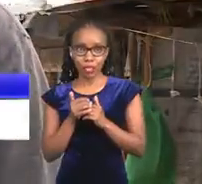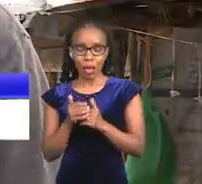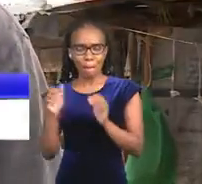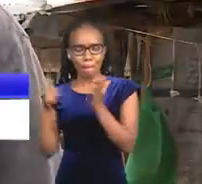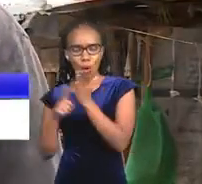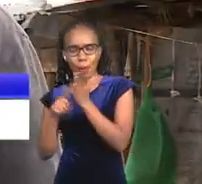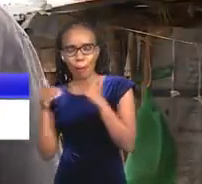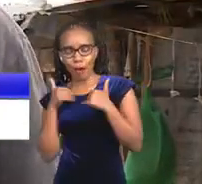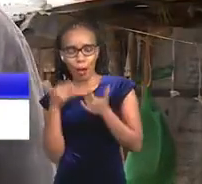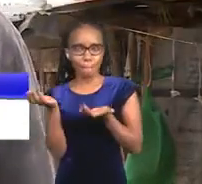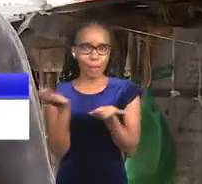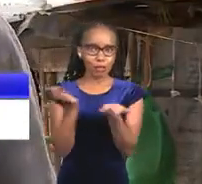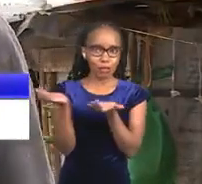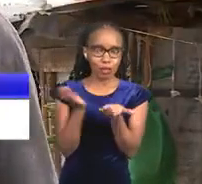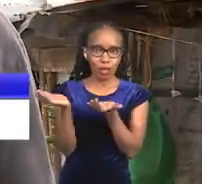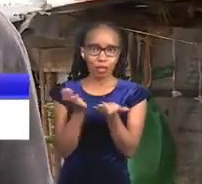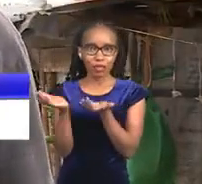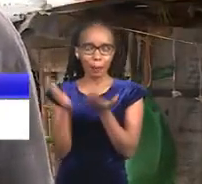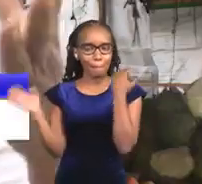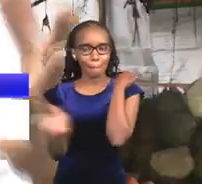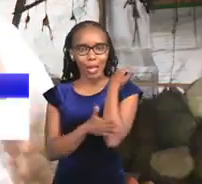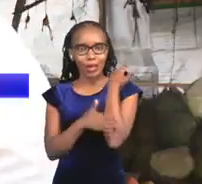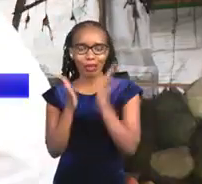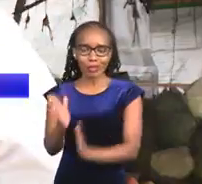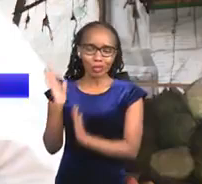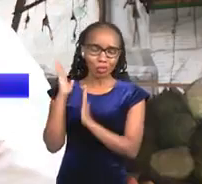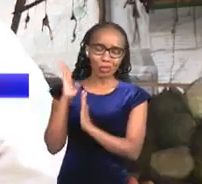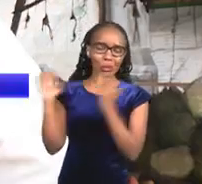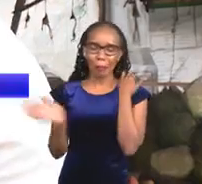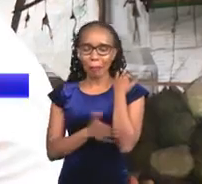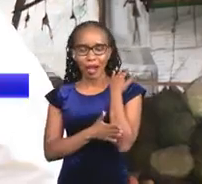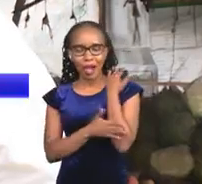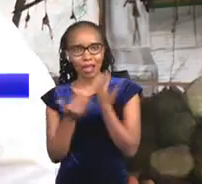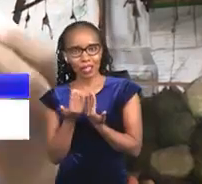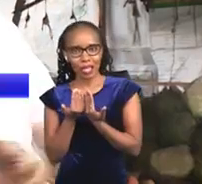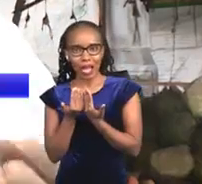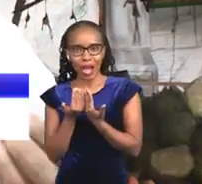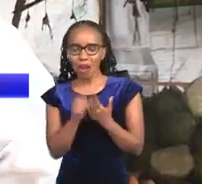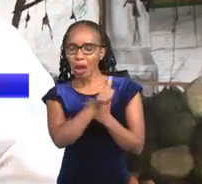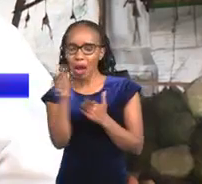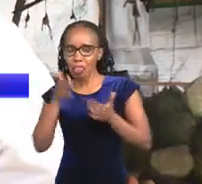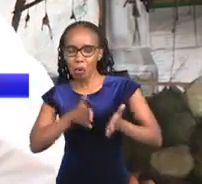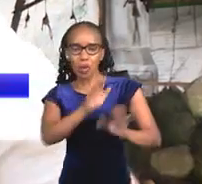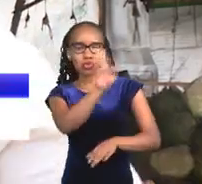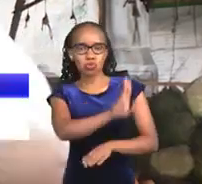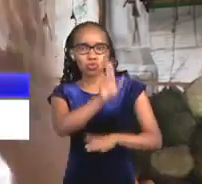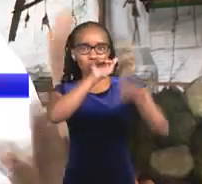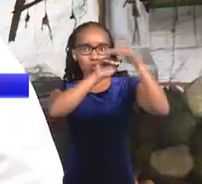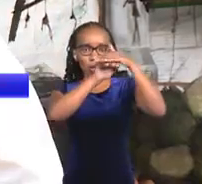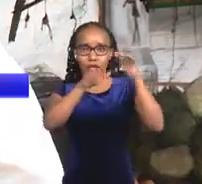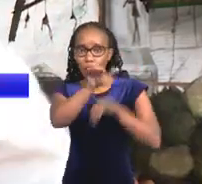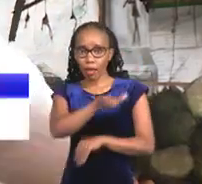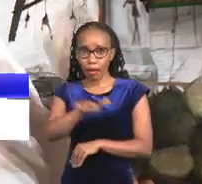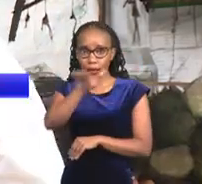issues, businesses were at their worst, security took a wrong turn, and many long optional routes were used to access areas of